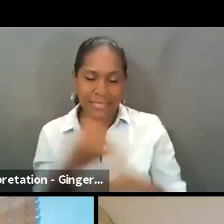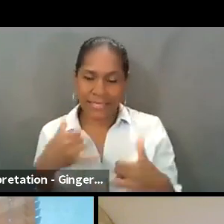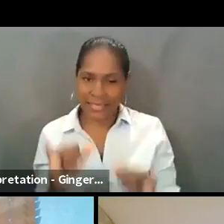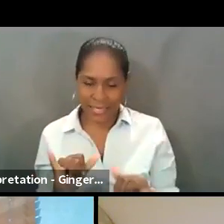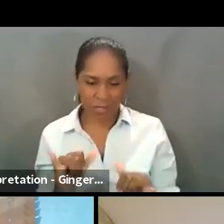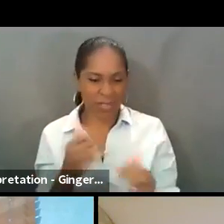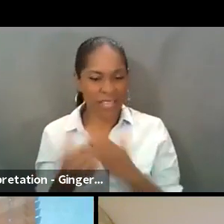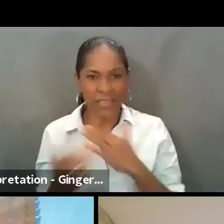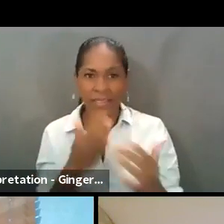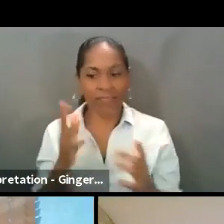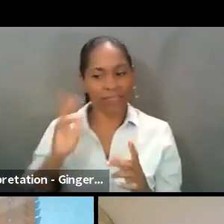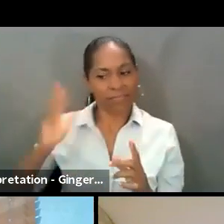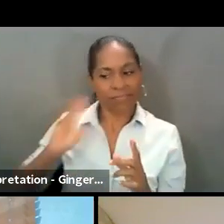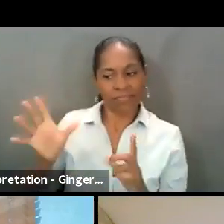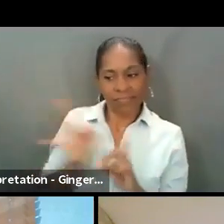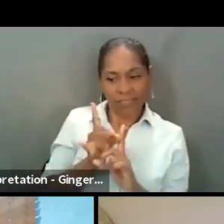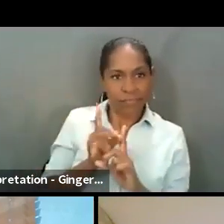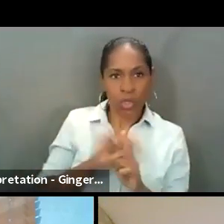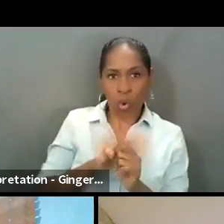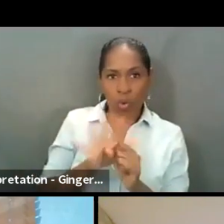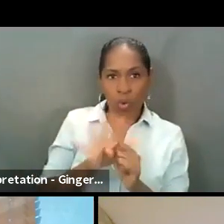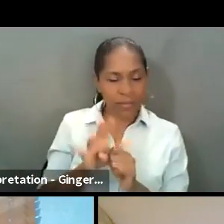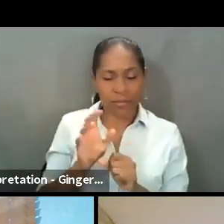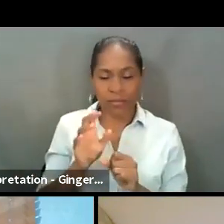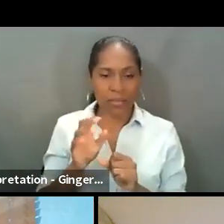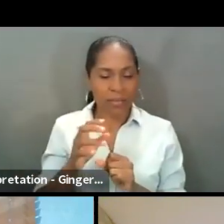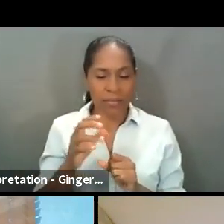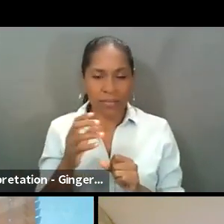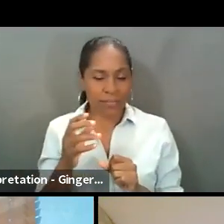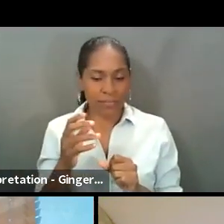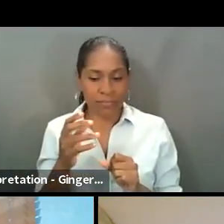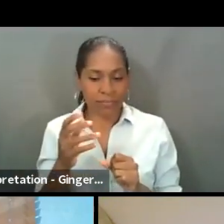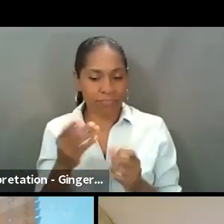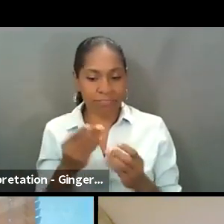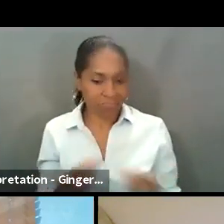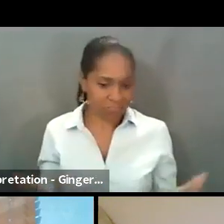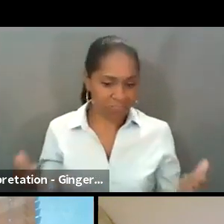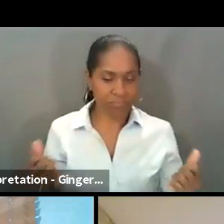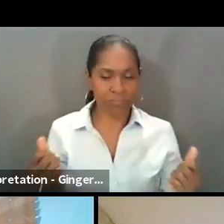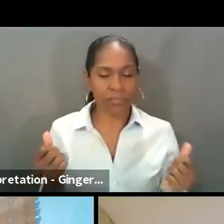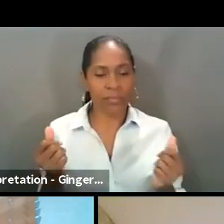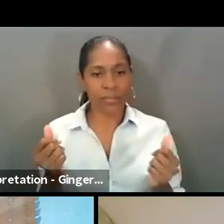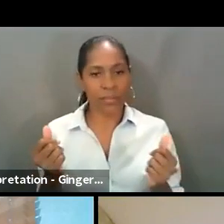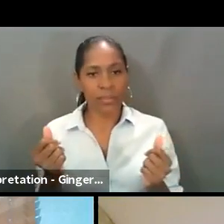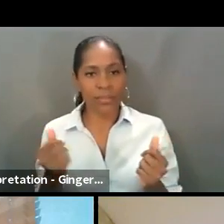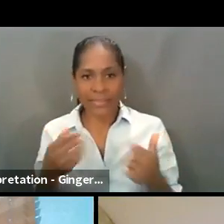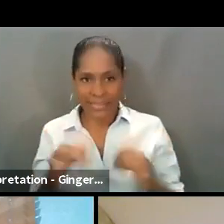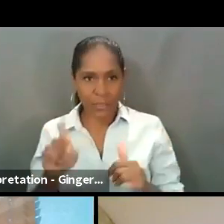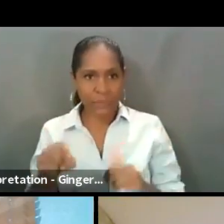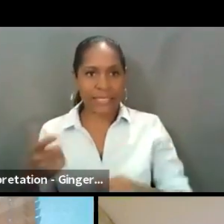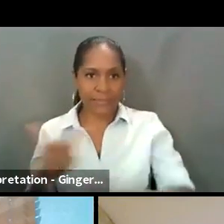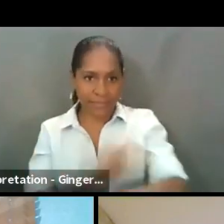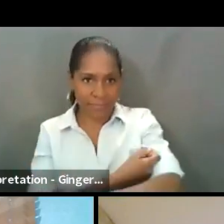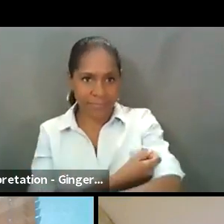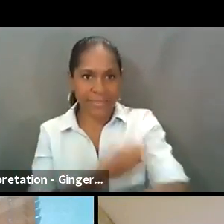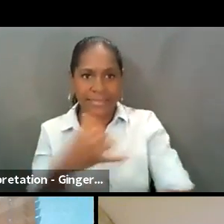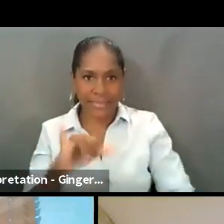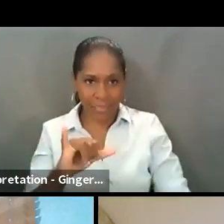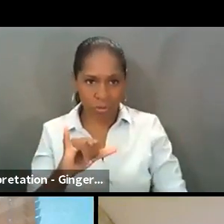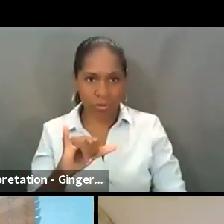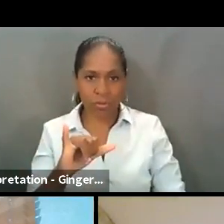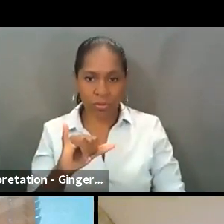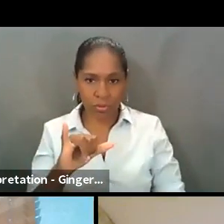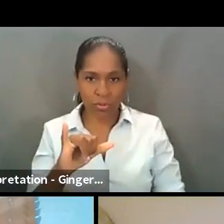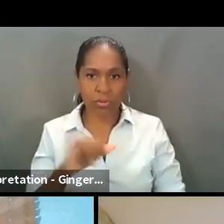if you have been sick or think that you did have COVID, sometime during the last year. And Monica was talking